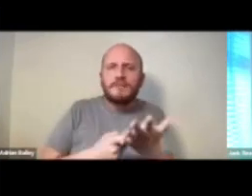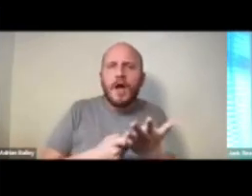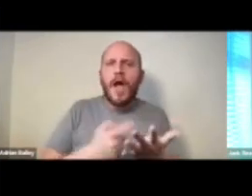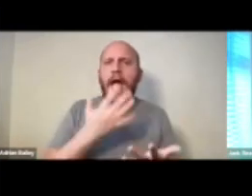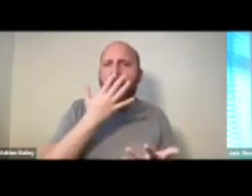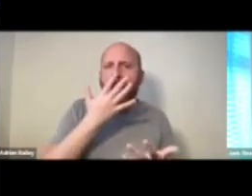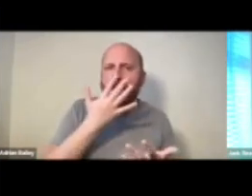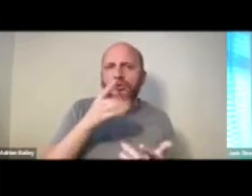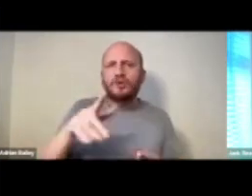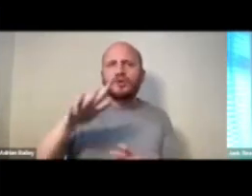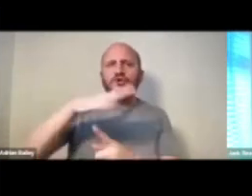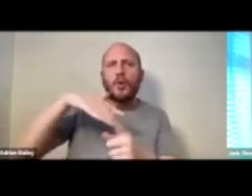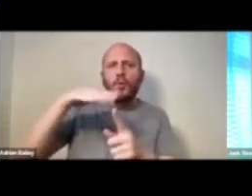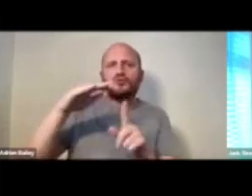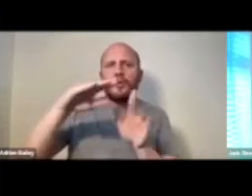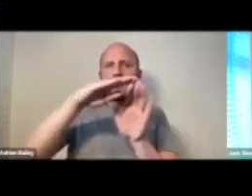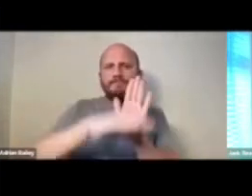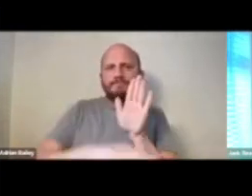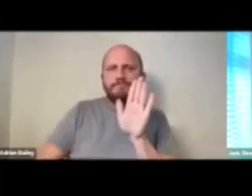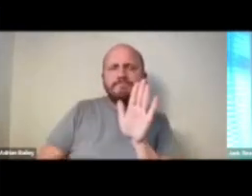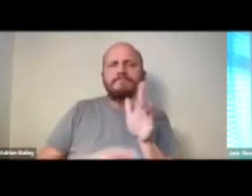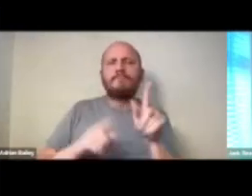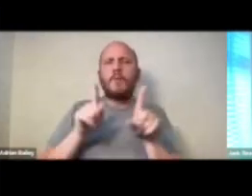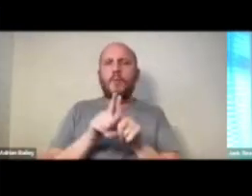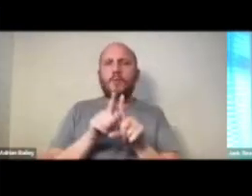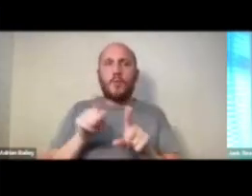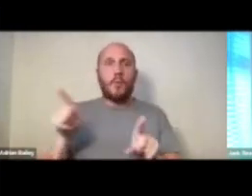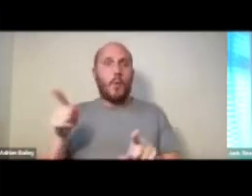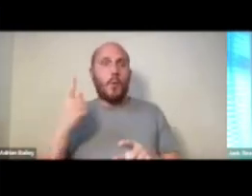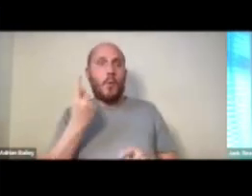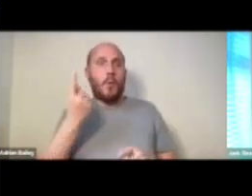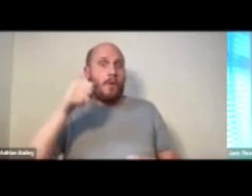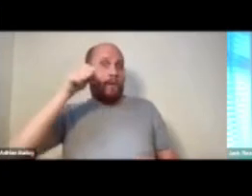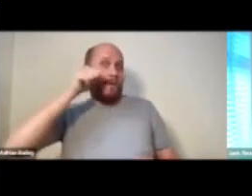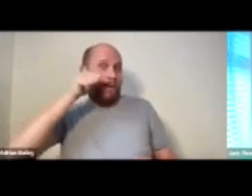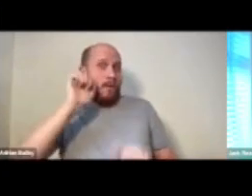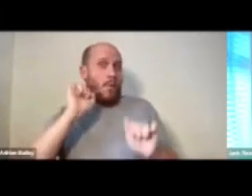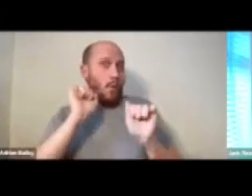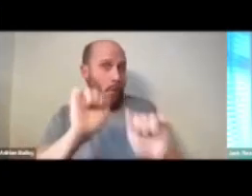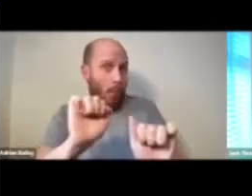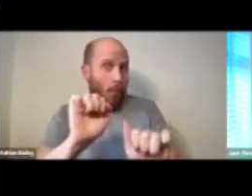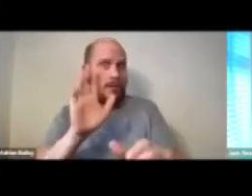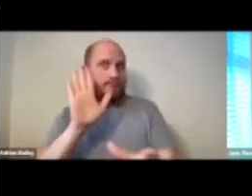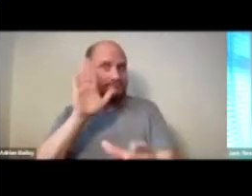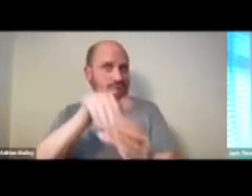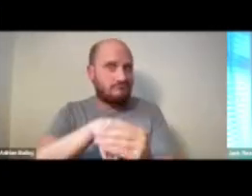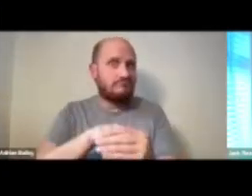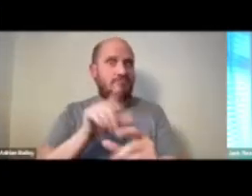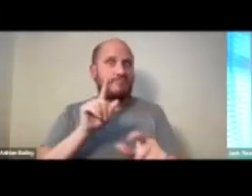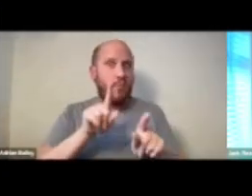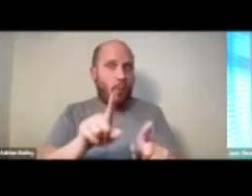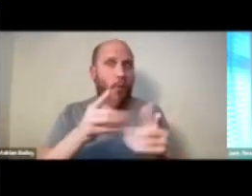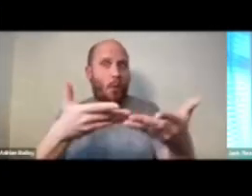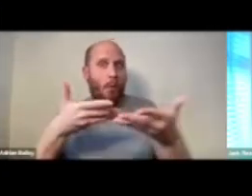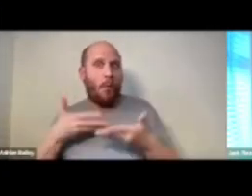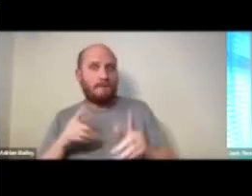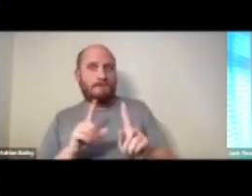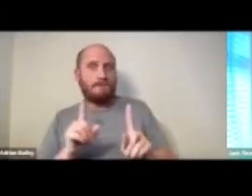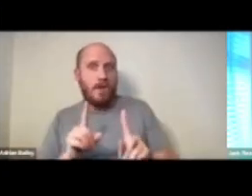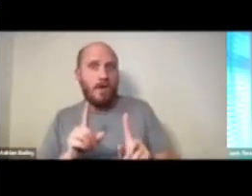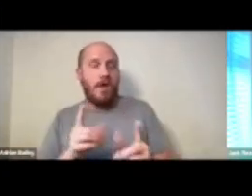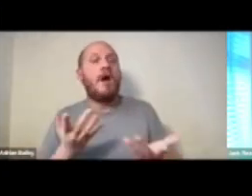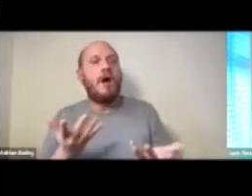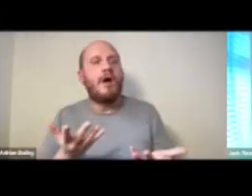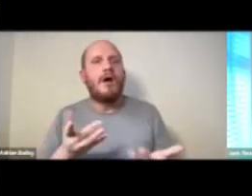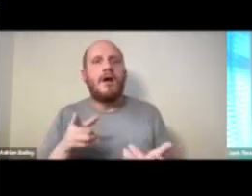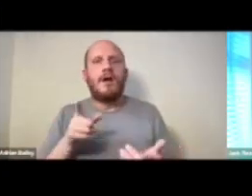social background, and the familiarity with your offer and general cultural participation. Those things can make a difference of whether people